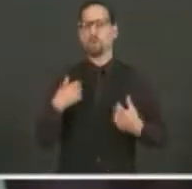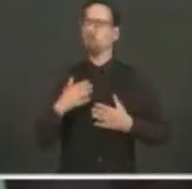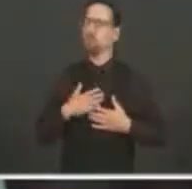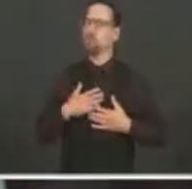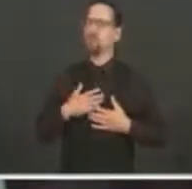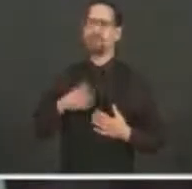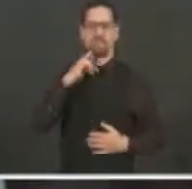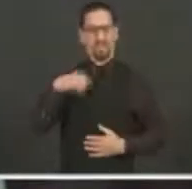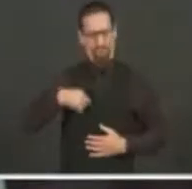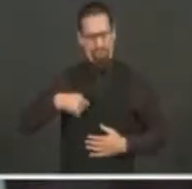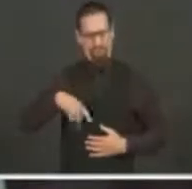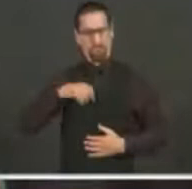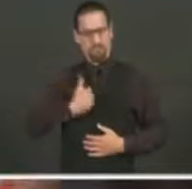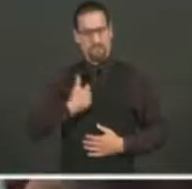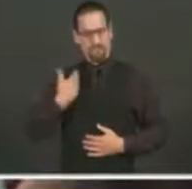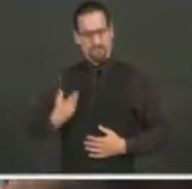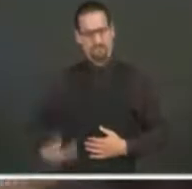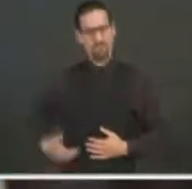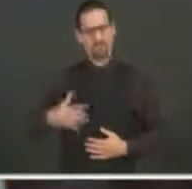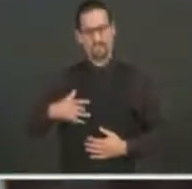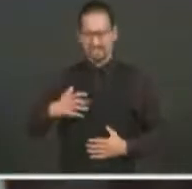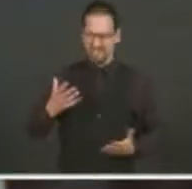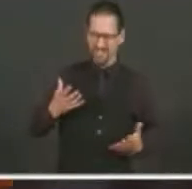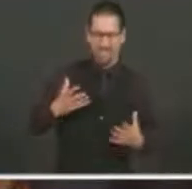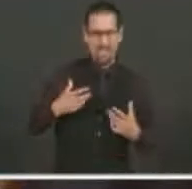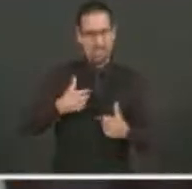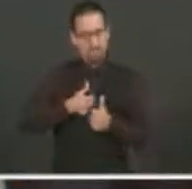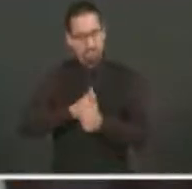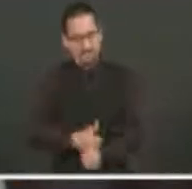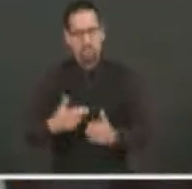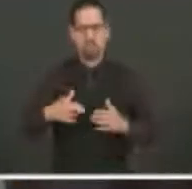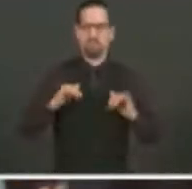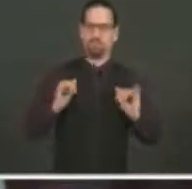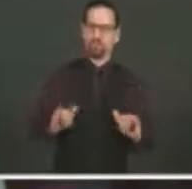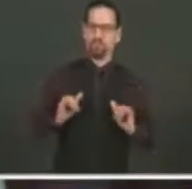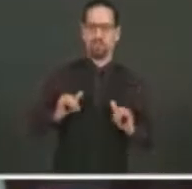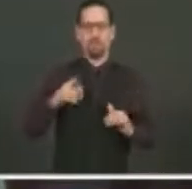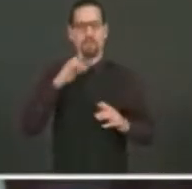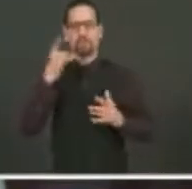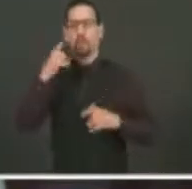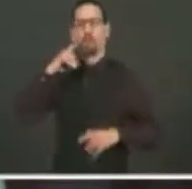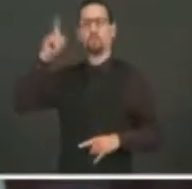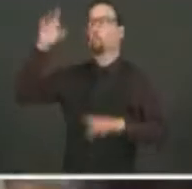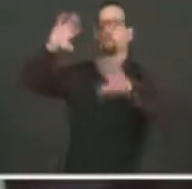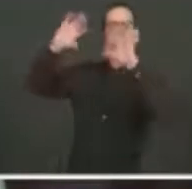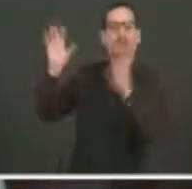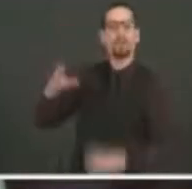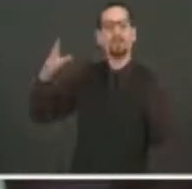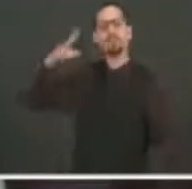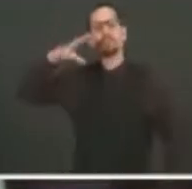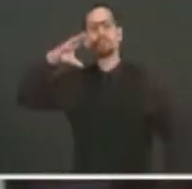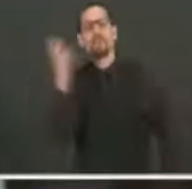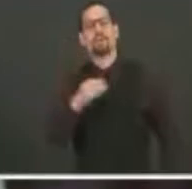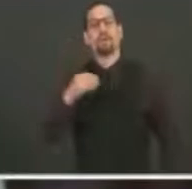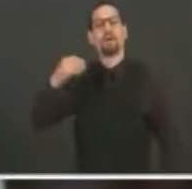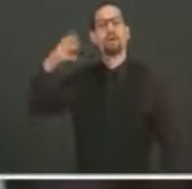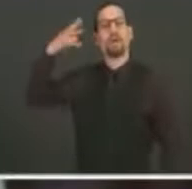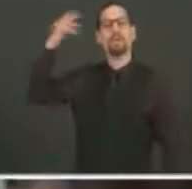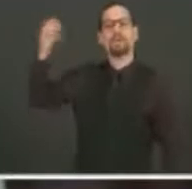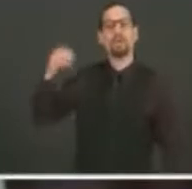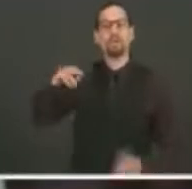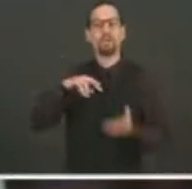feels strange. On the one hand, the weather's getting better, the virus seems to have subsided, we have fewer